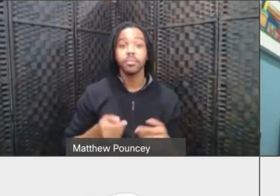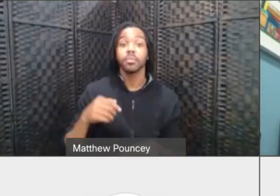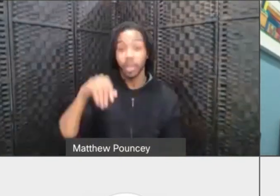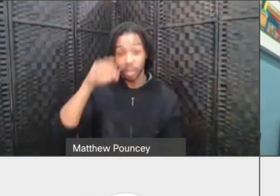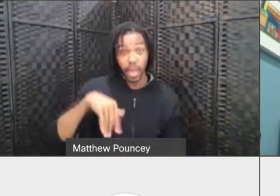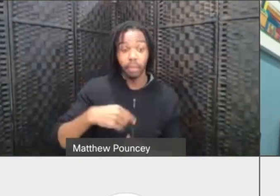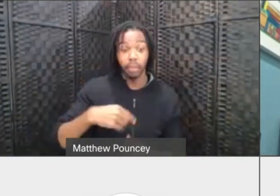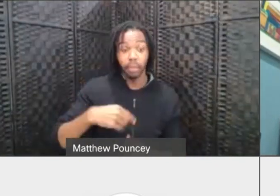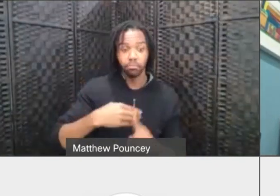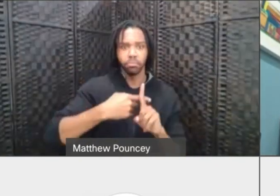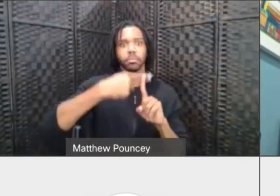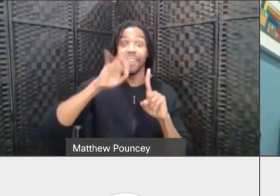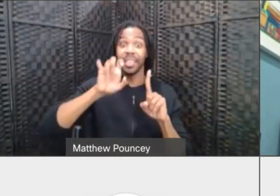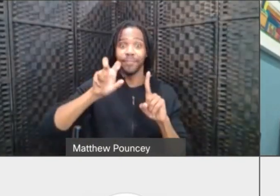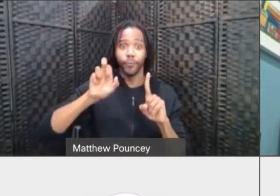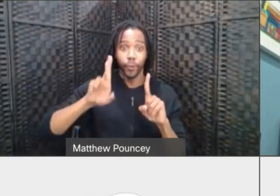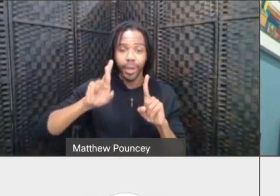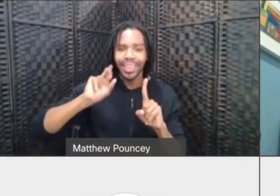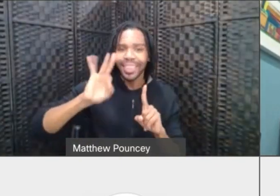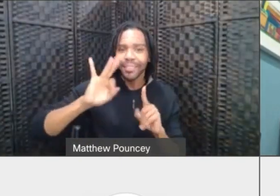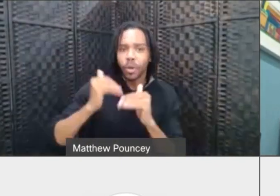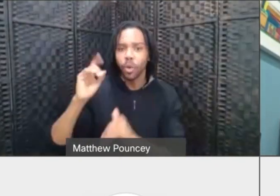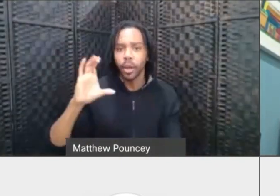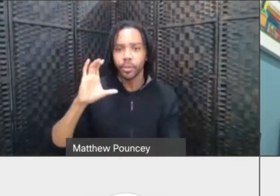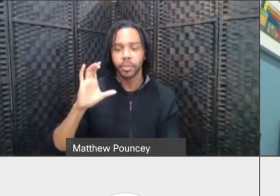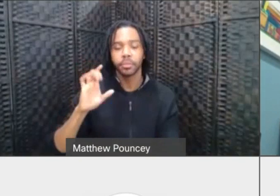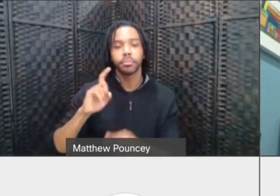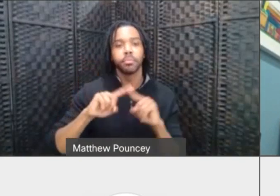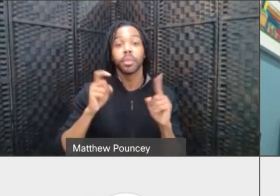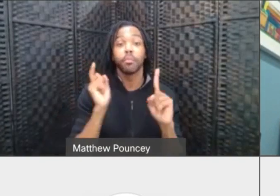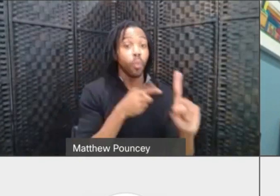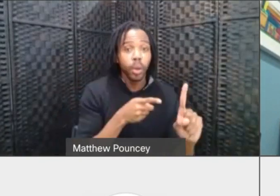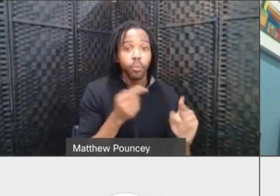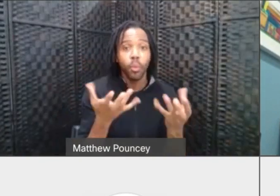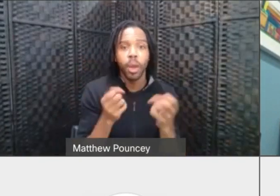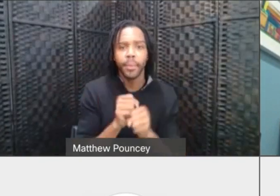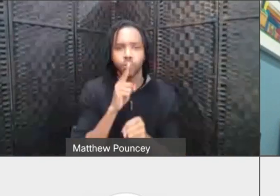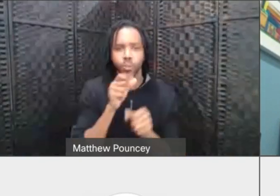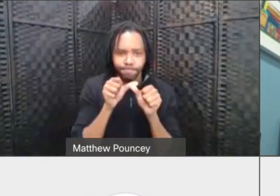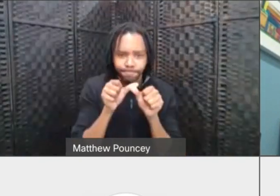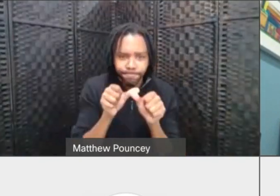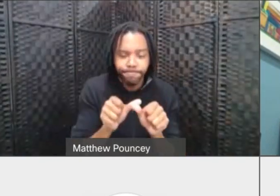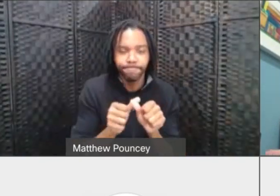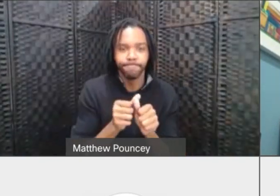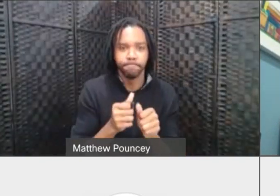So, we want to continue to take every measure possible to keep